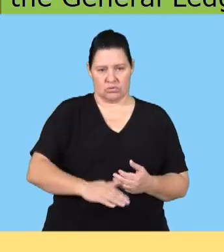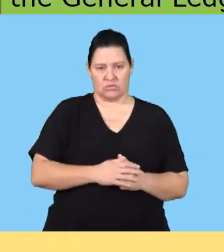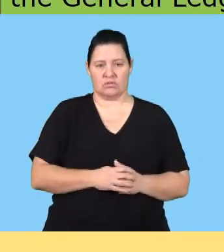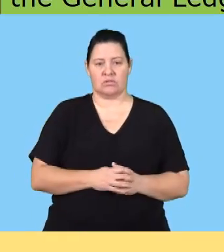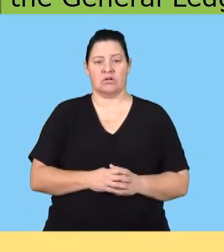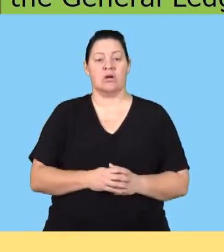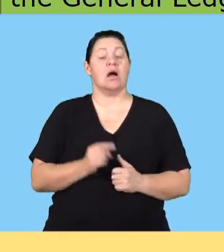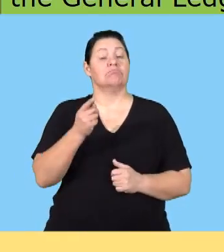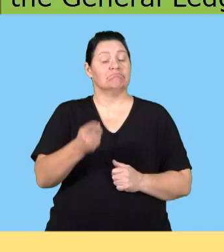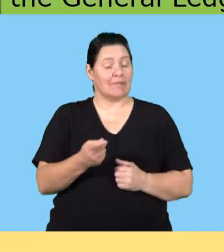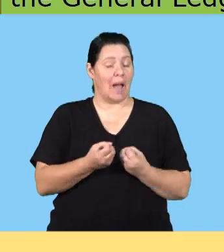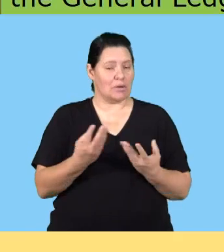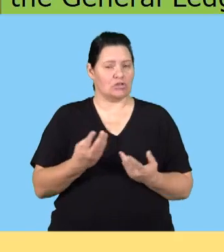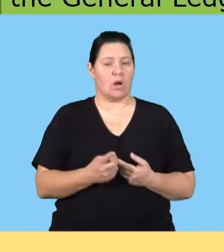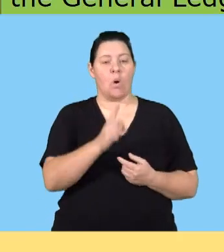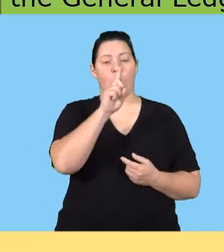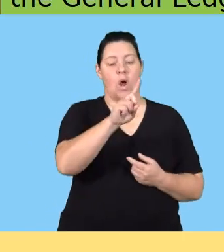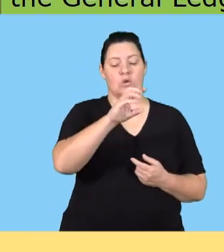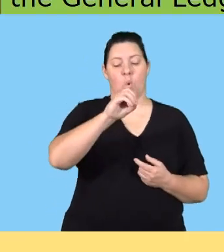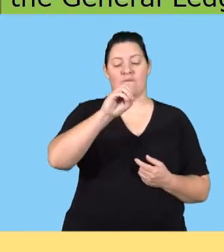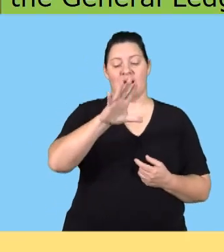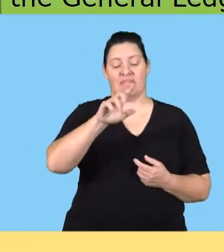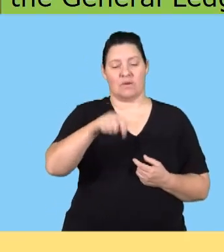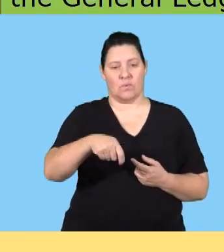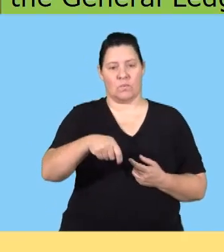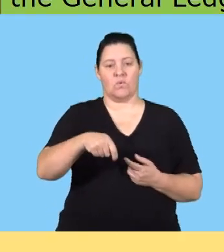down is